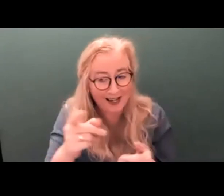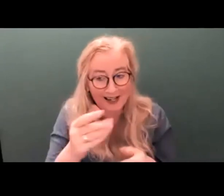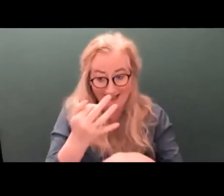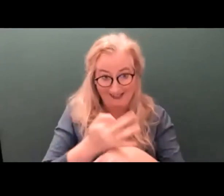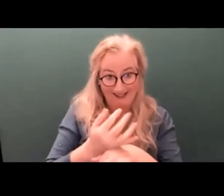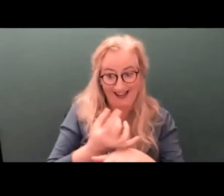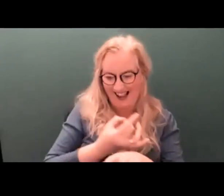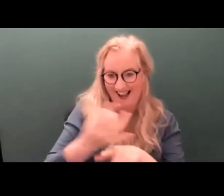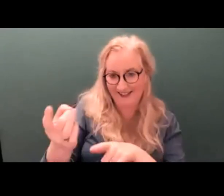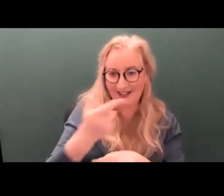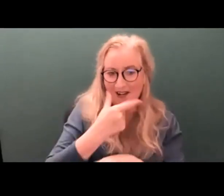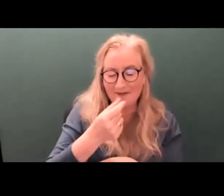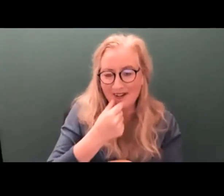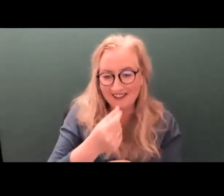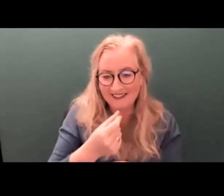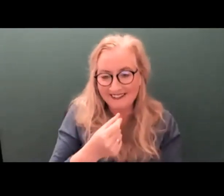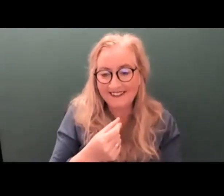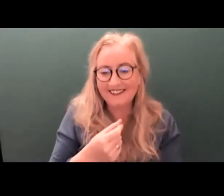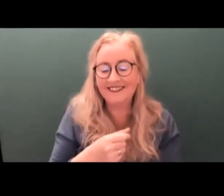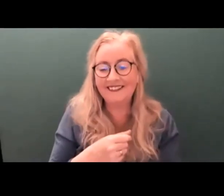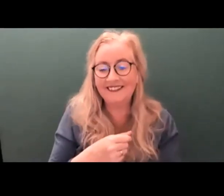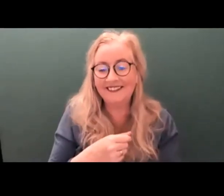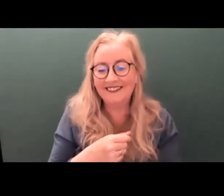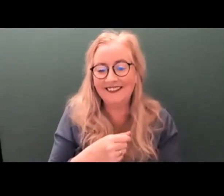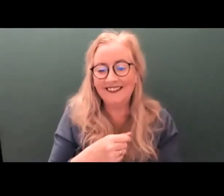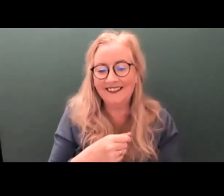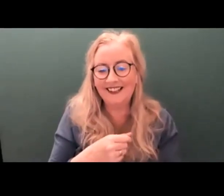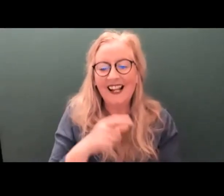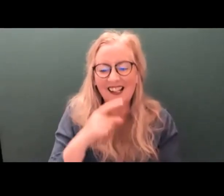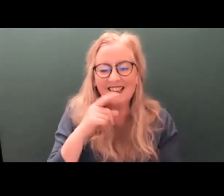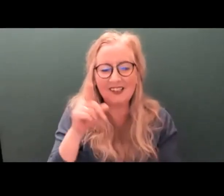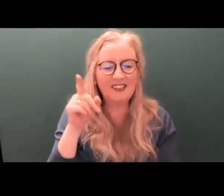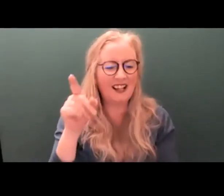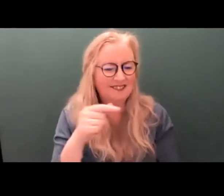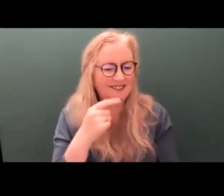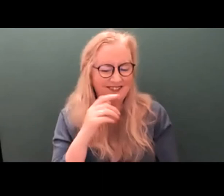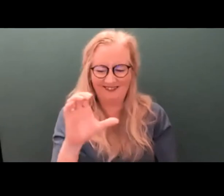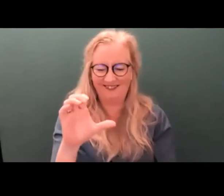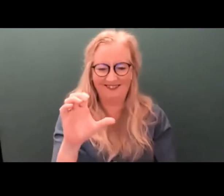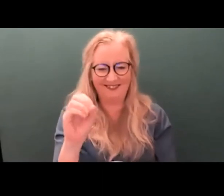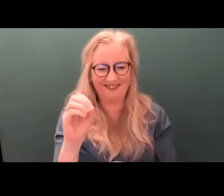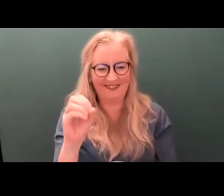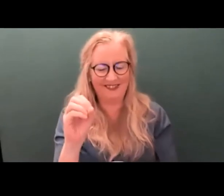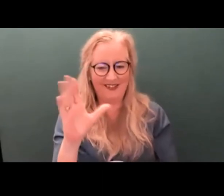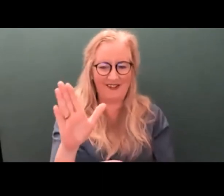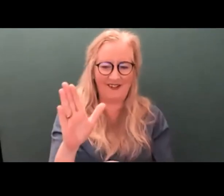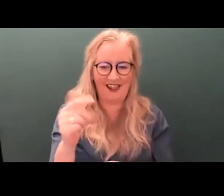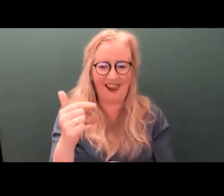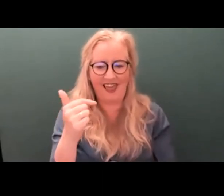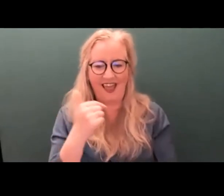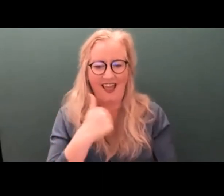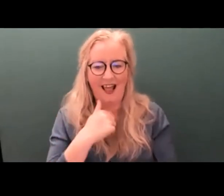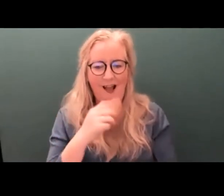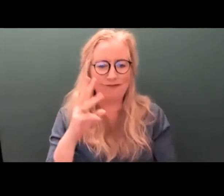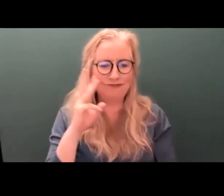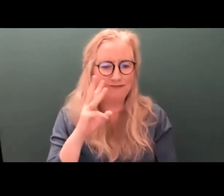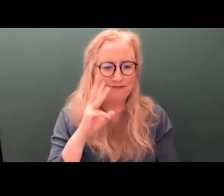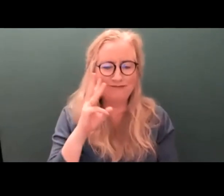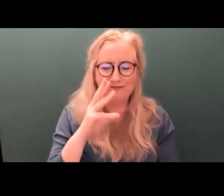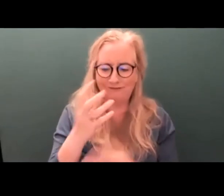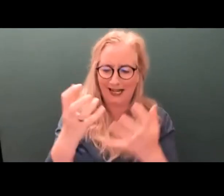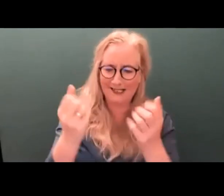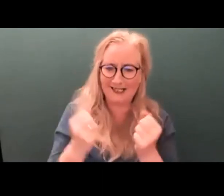to the little boy and he said, it is cool. Now, I'm willing to settle for cool.